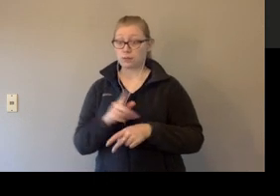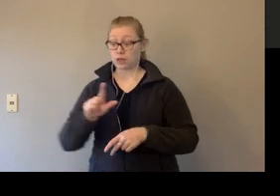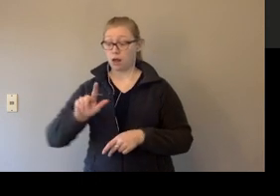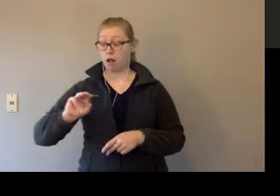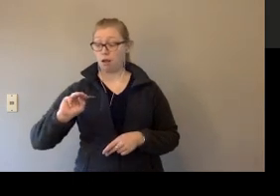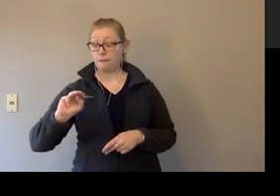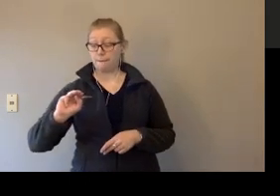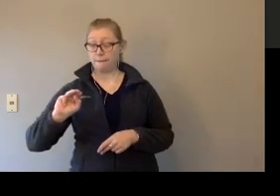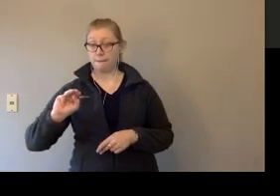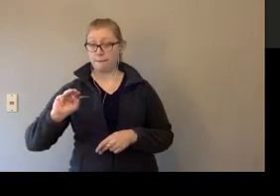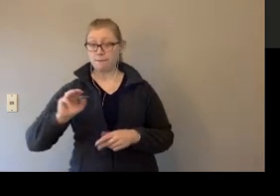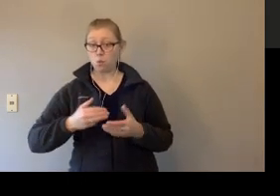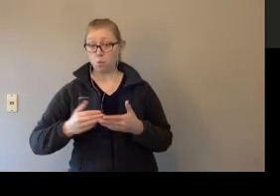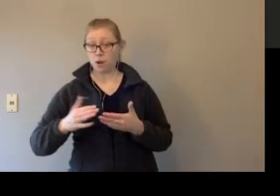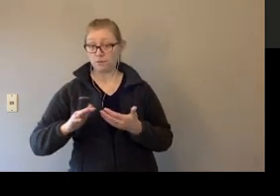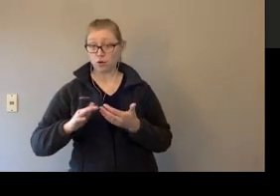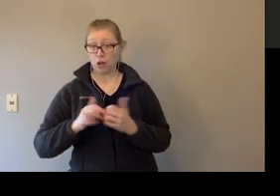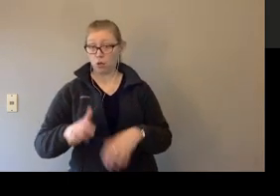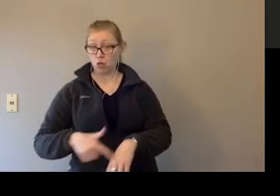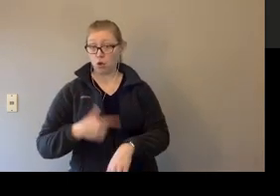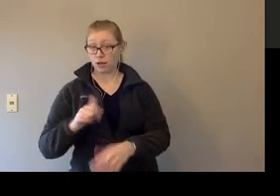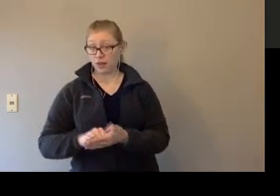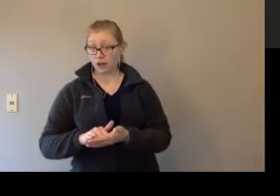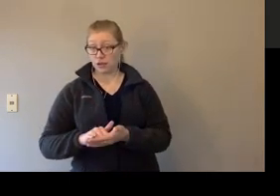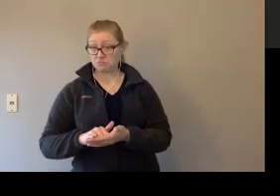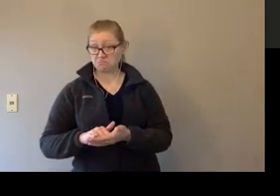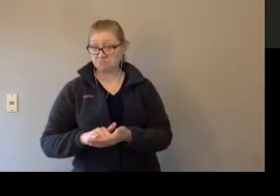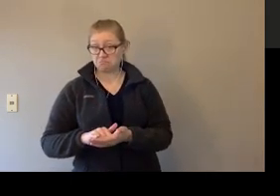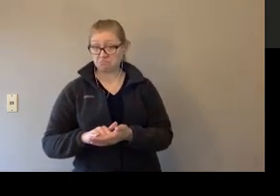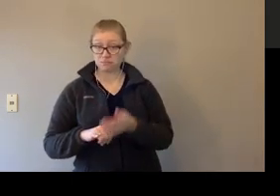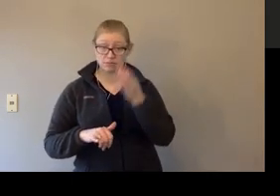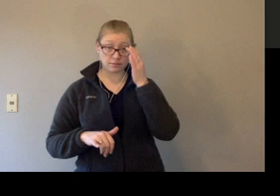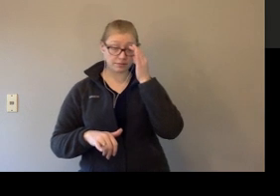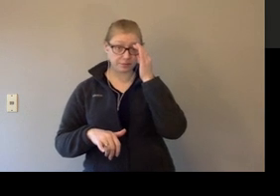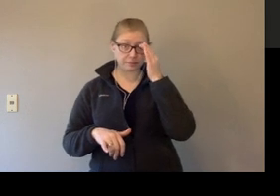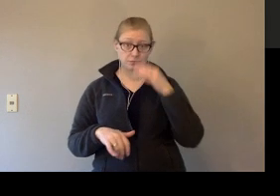LM, whatever that length is going to be 1.4